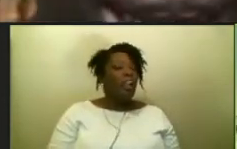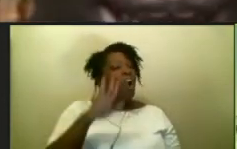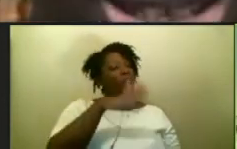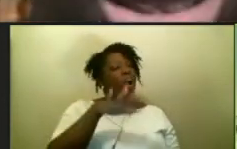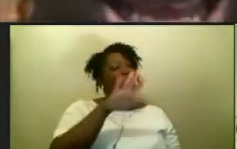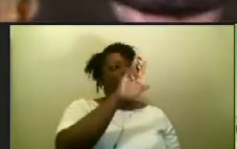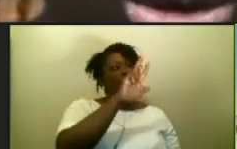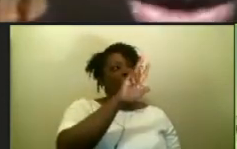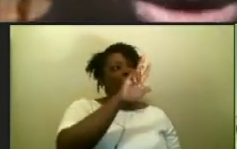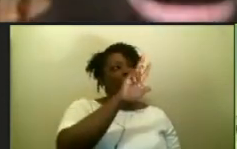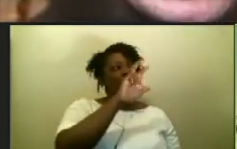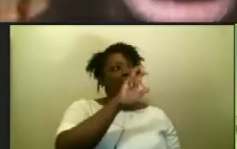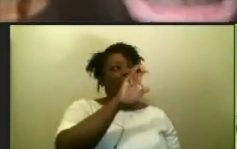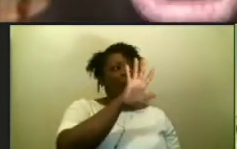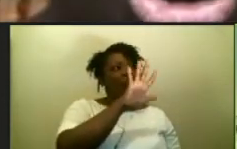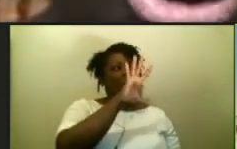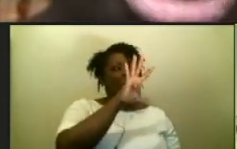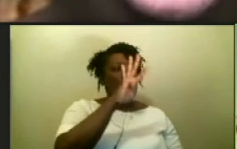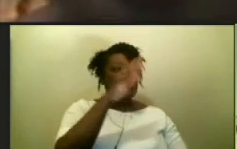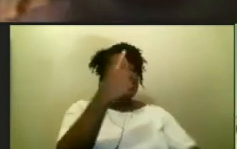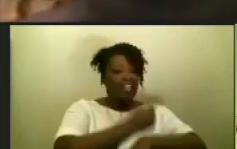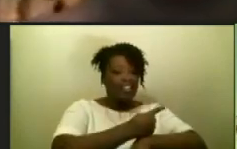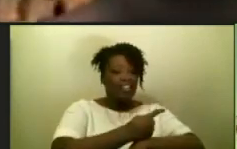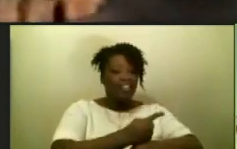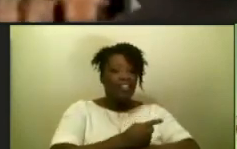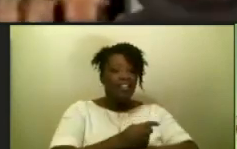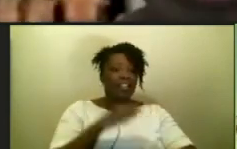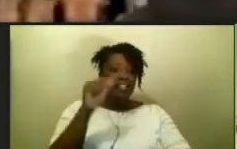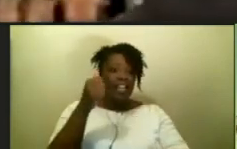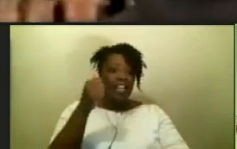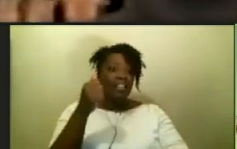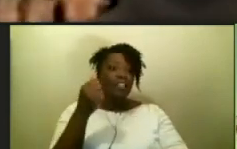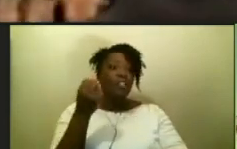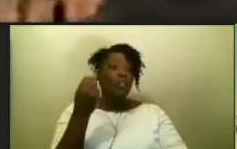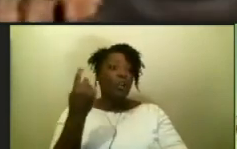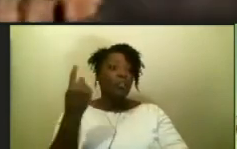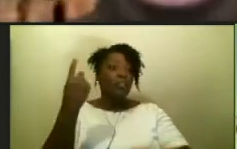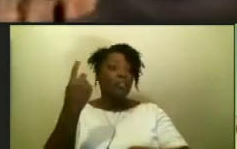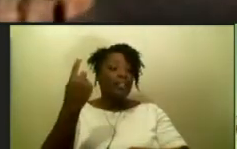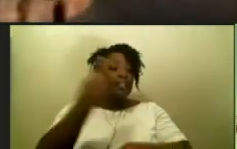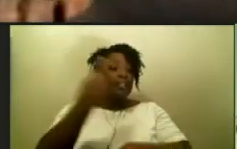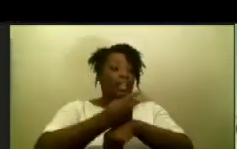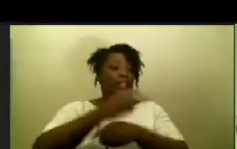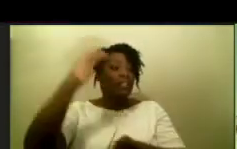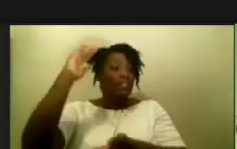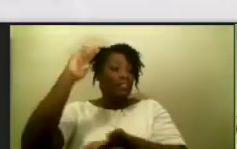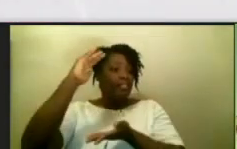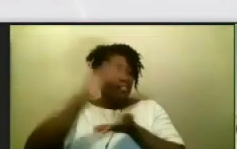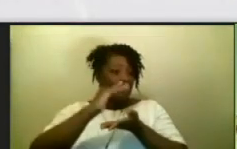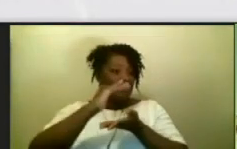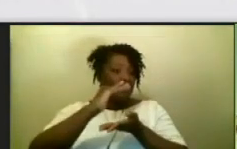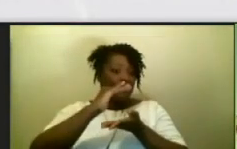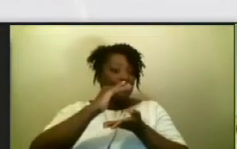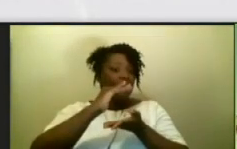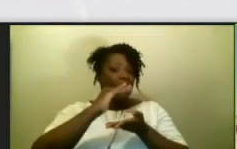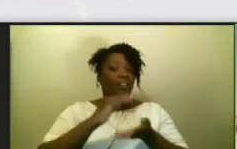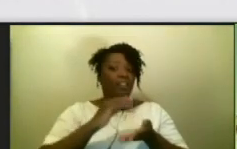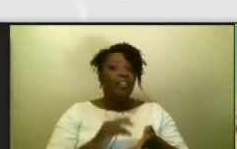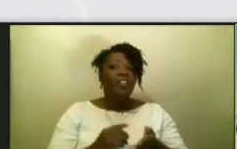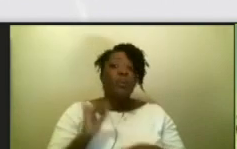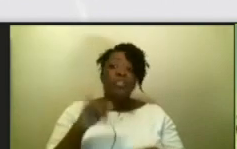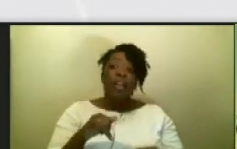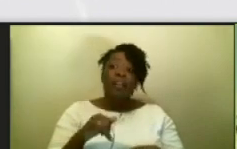354 days, 10 or 12 days shorter than the regular solar calendar. So that's why the month of Ramadan gets earlier every